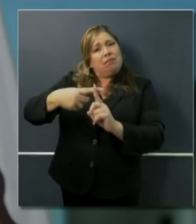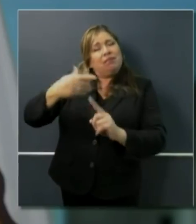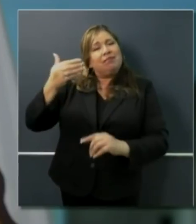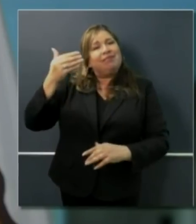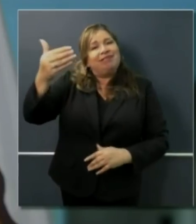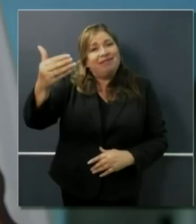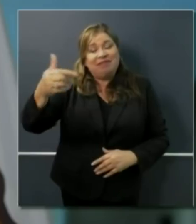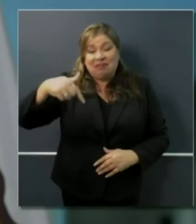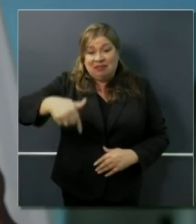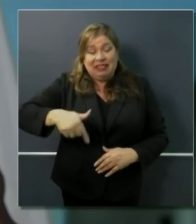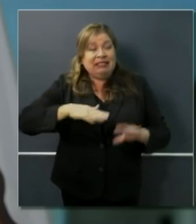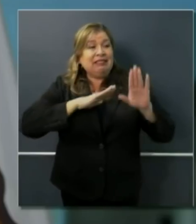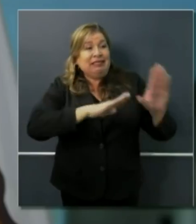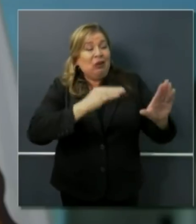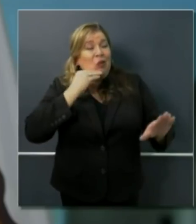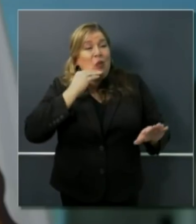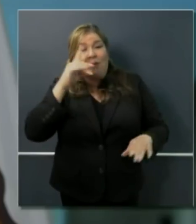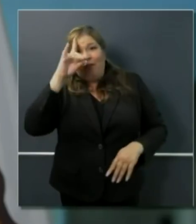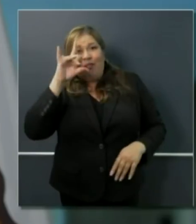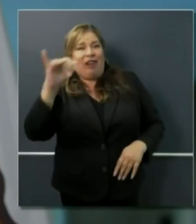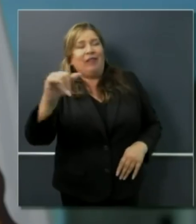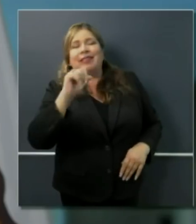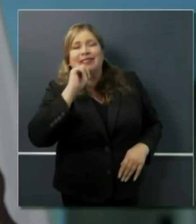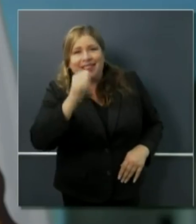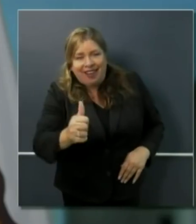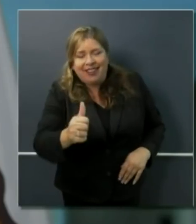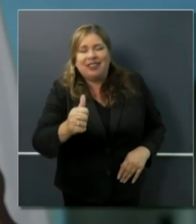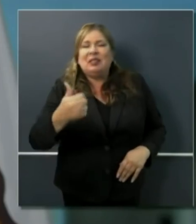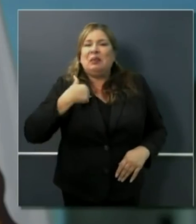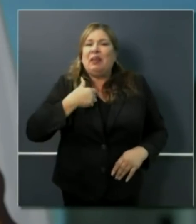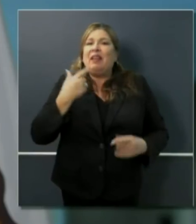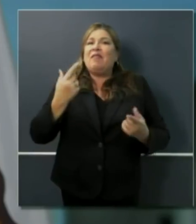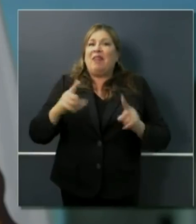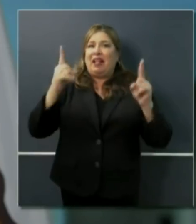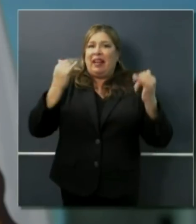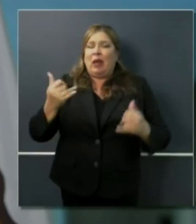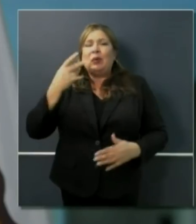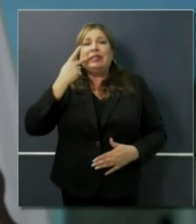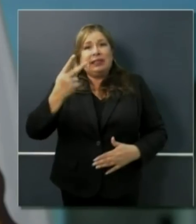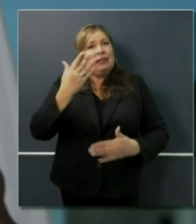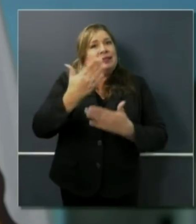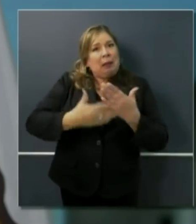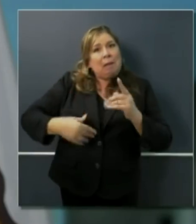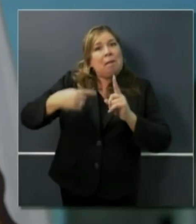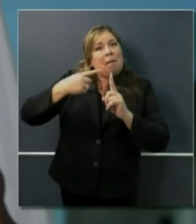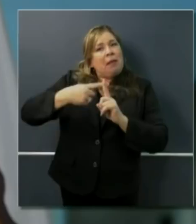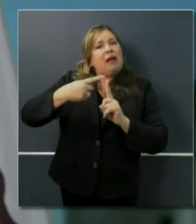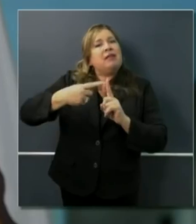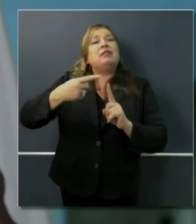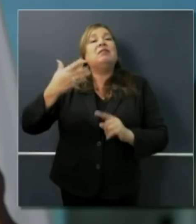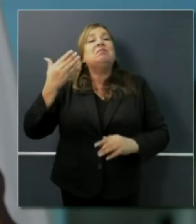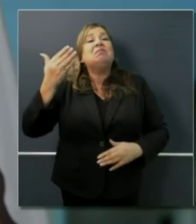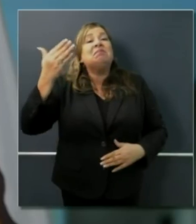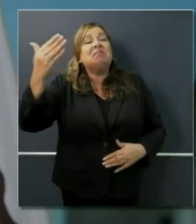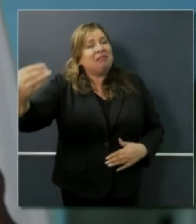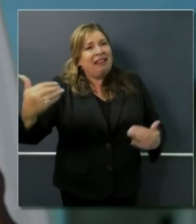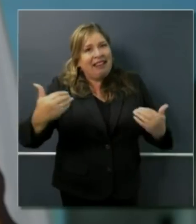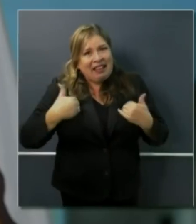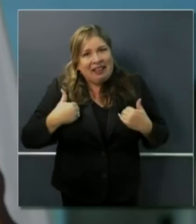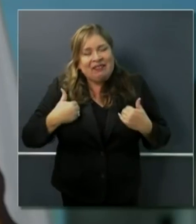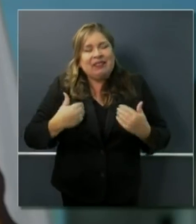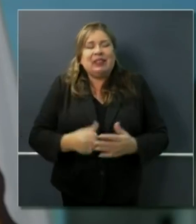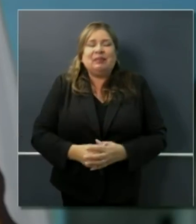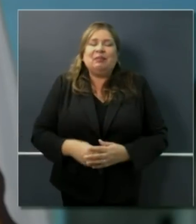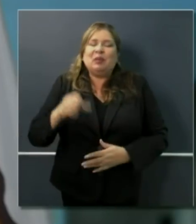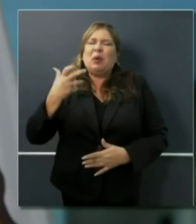is not a permanent state. And we're finally seeing some rays of sunshine on the horizon. And I just wanted to